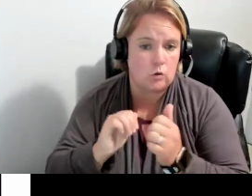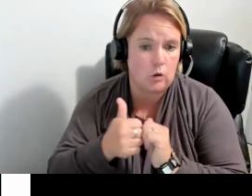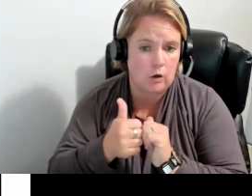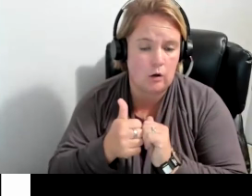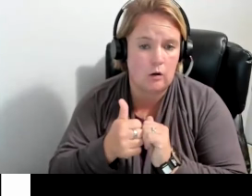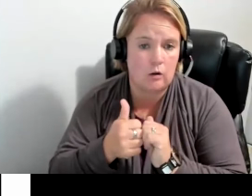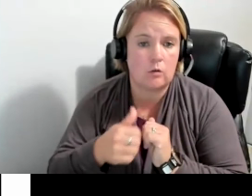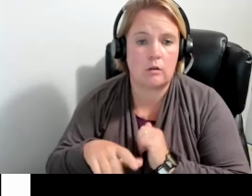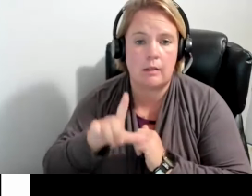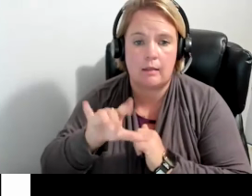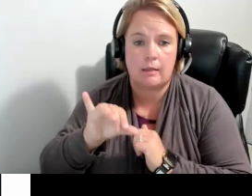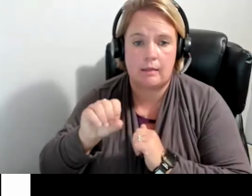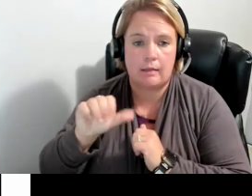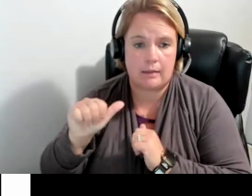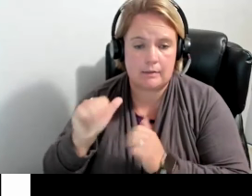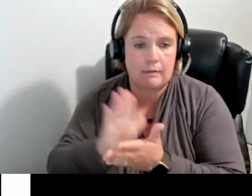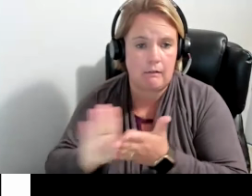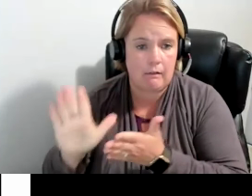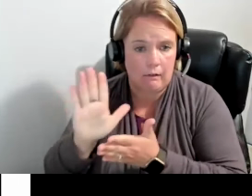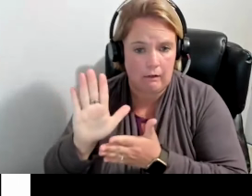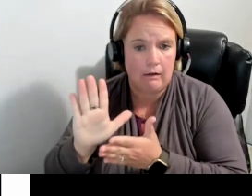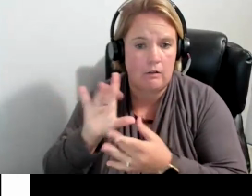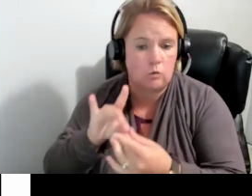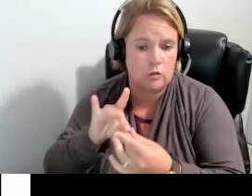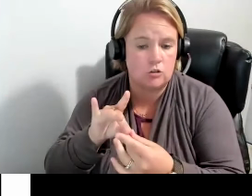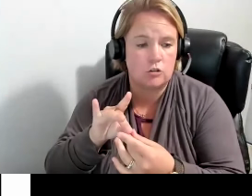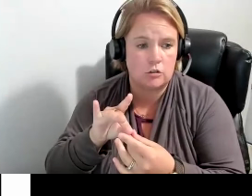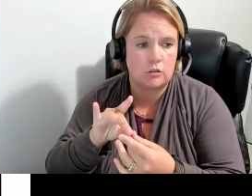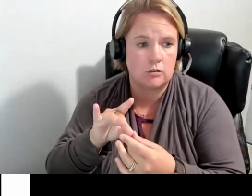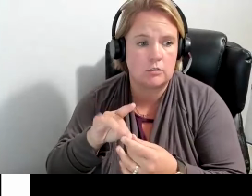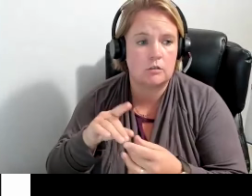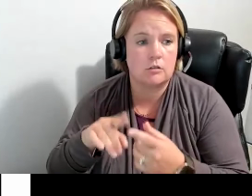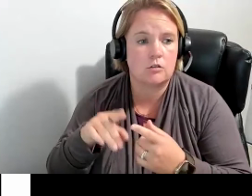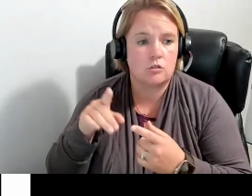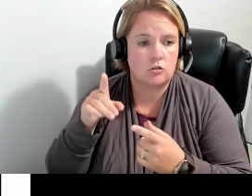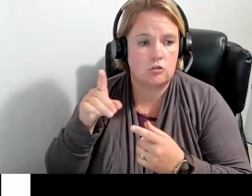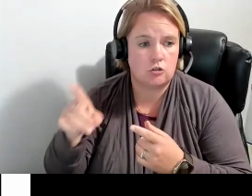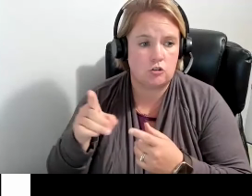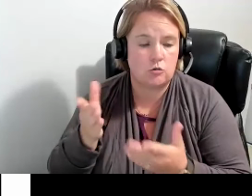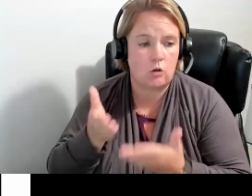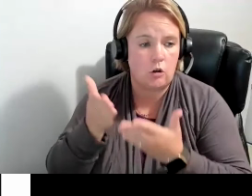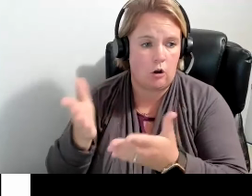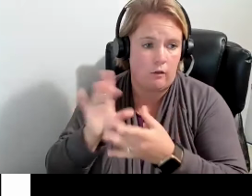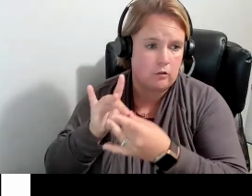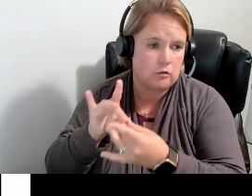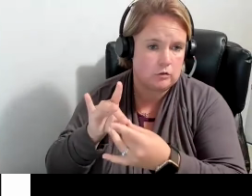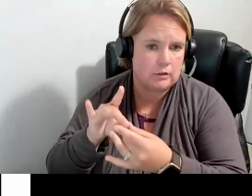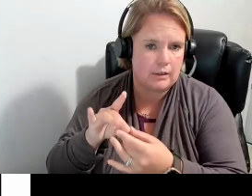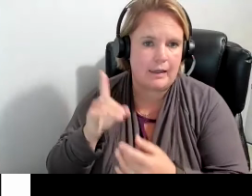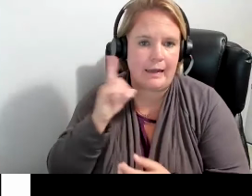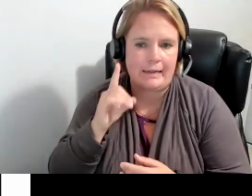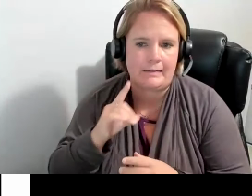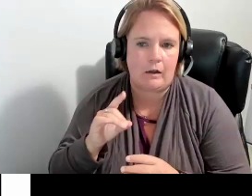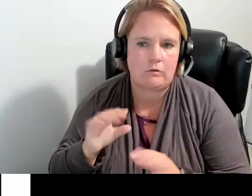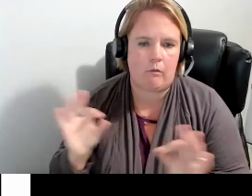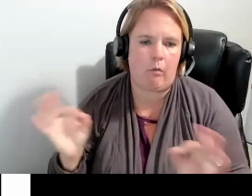in college relations, would be over there to offer transition support. And that was kind of it. She was there. I know it sounds very minimal of the work that